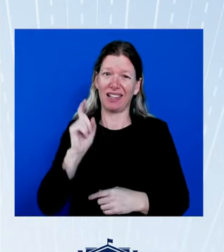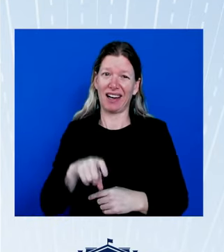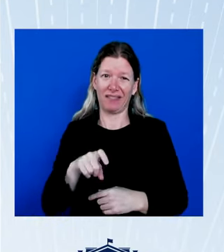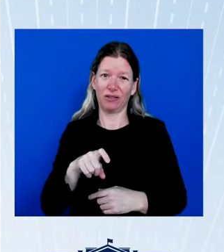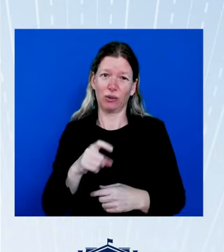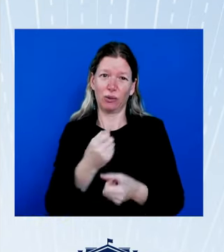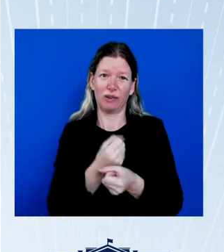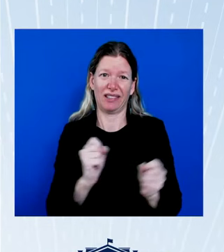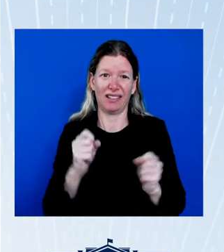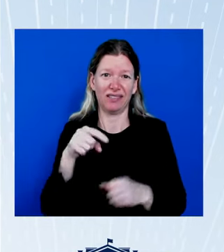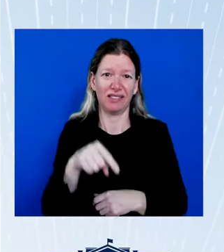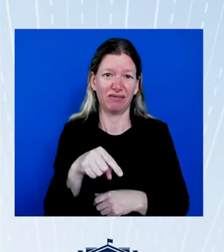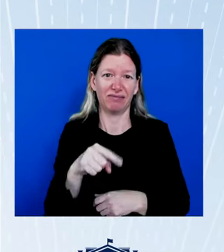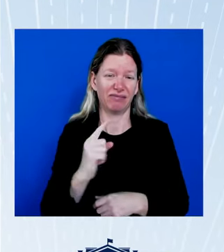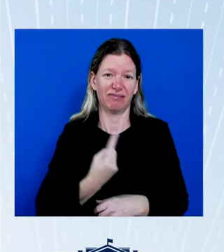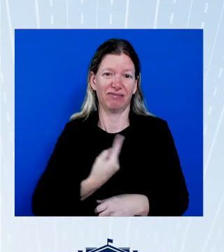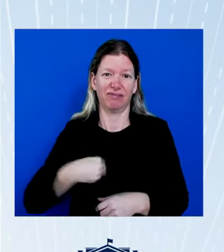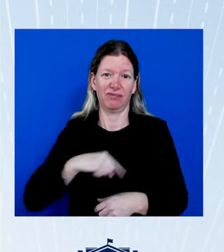Thank you.